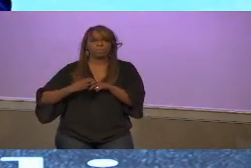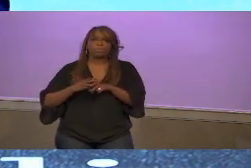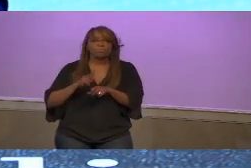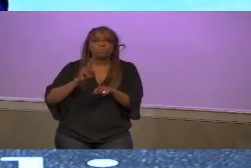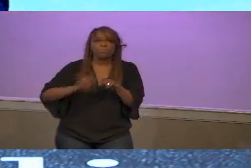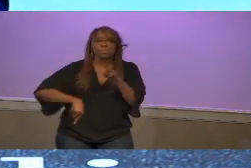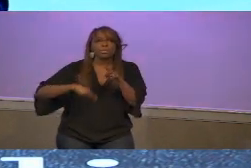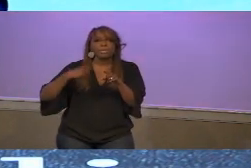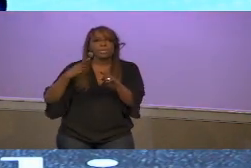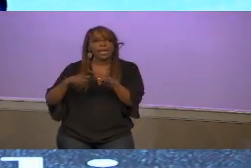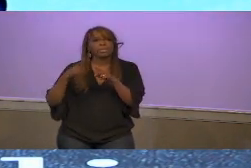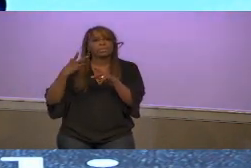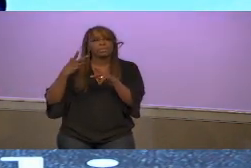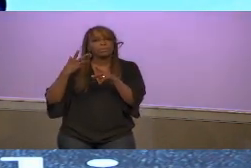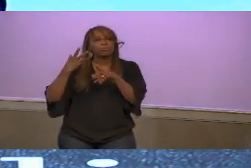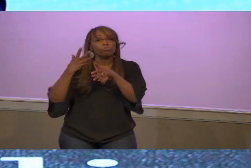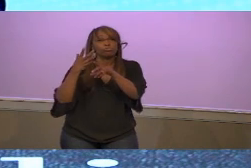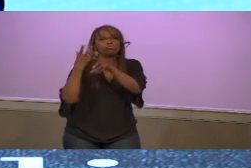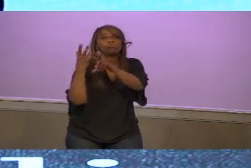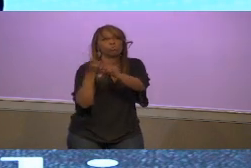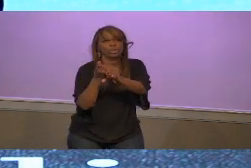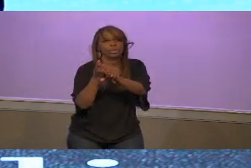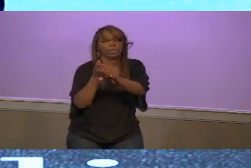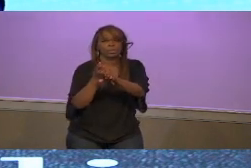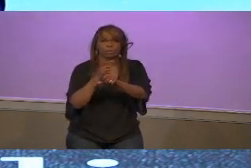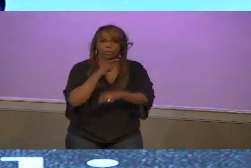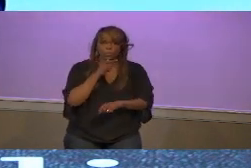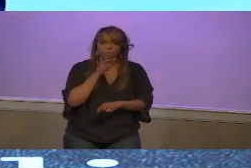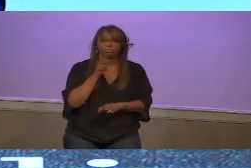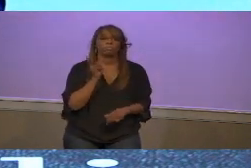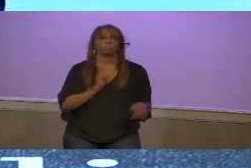cannot completely trust people.